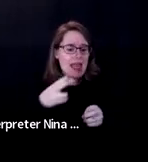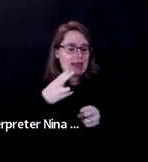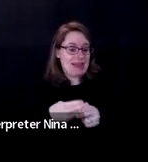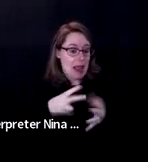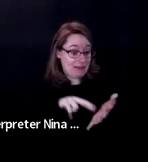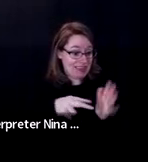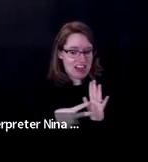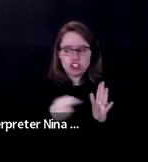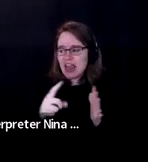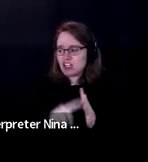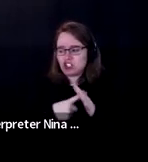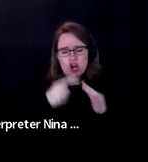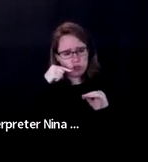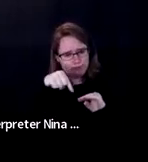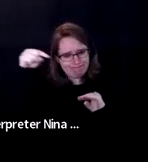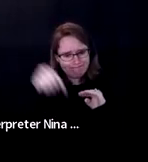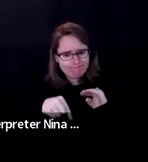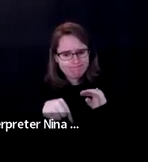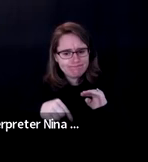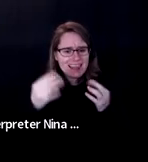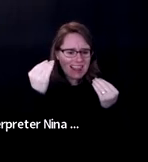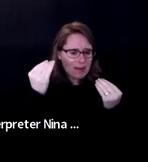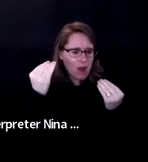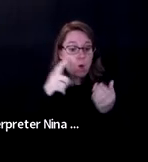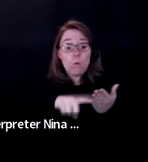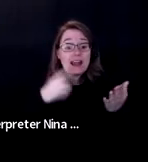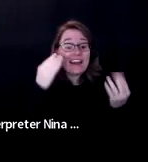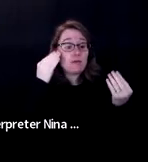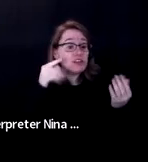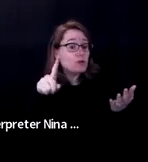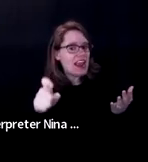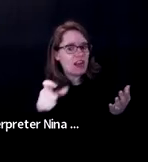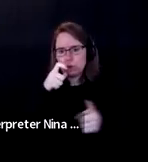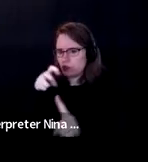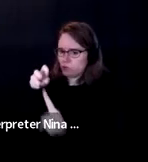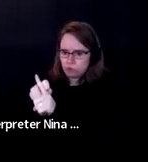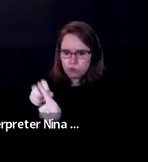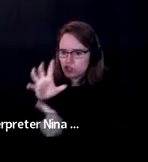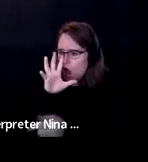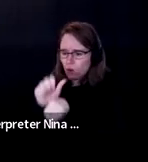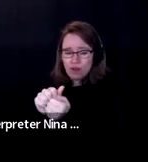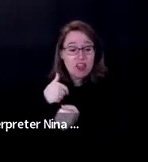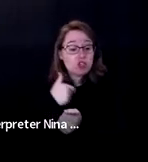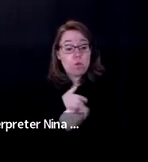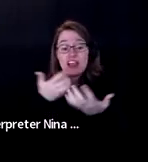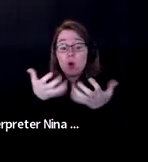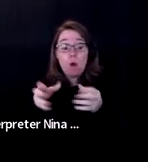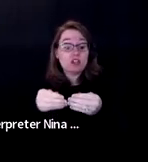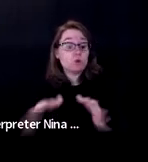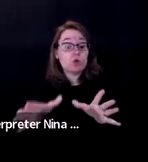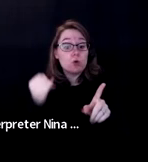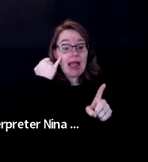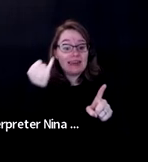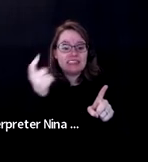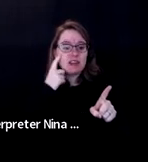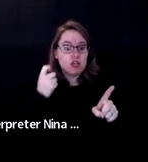in and talking about what information we need and who we need to talk to. And so we don't want to lose a really good idea just clumping it in with another one.